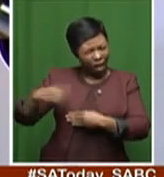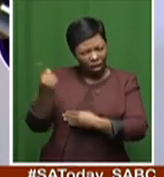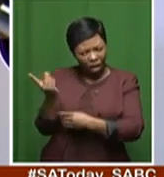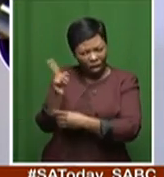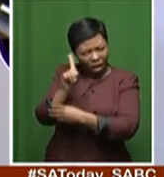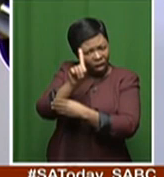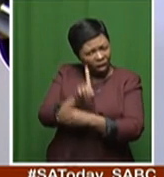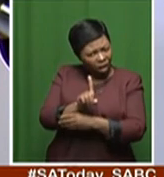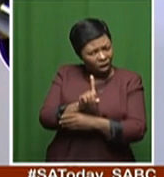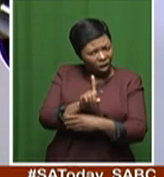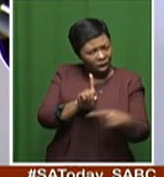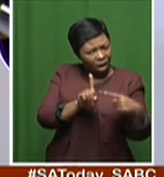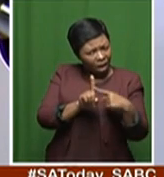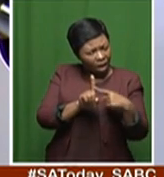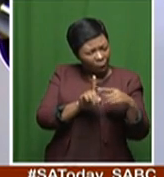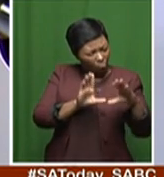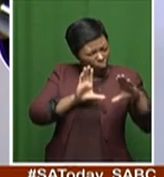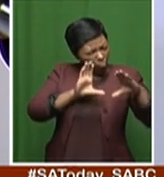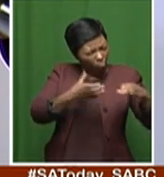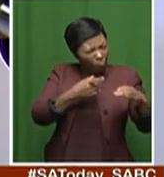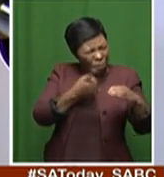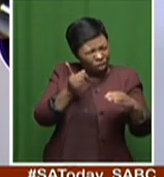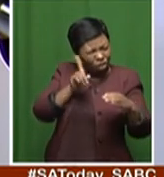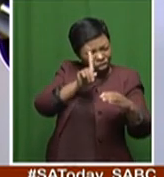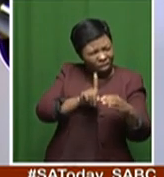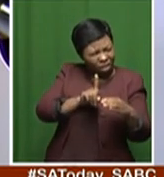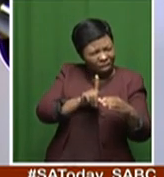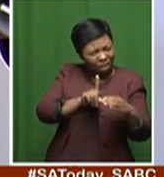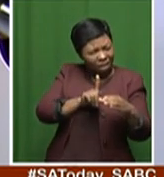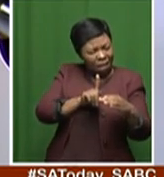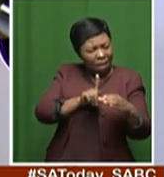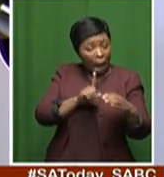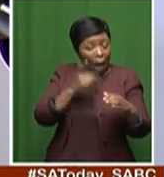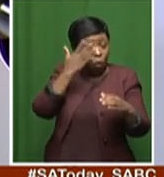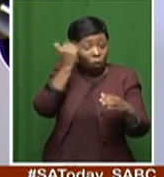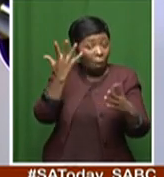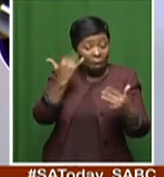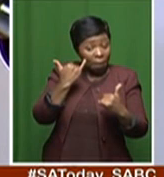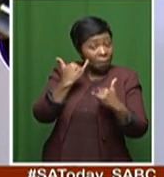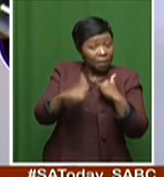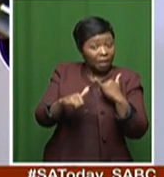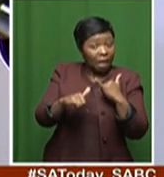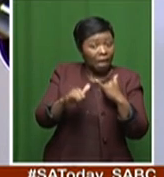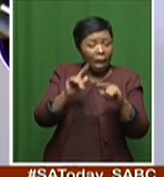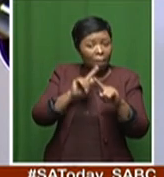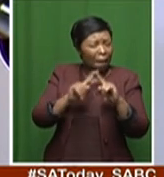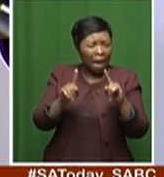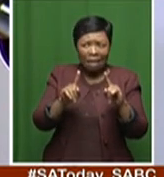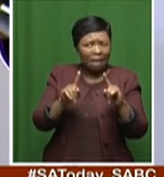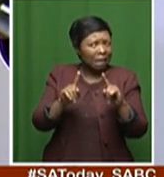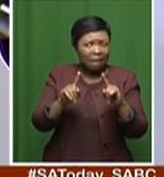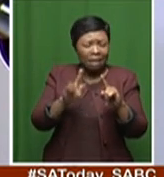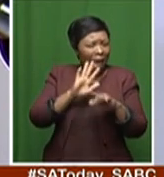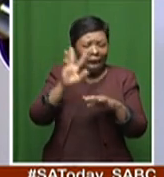before a commission. I may be mistaken, but I can't